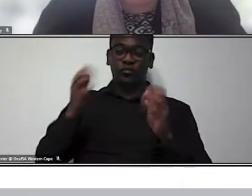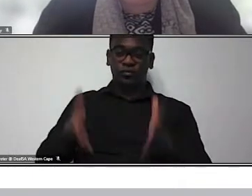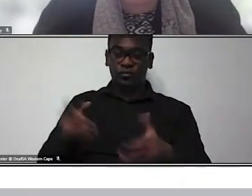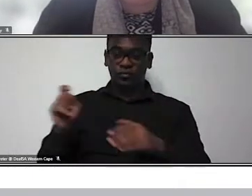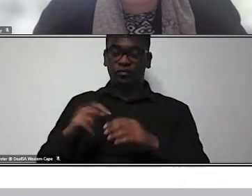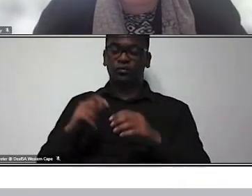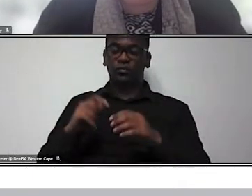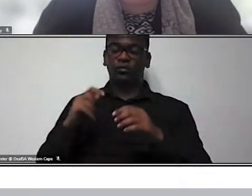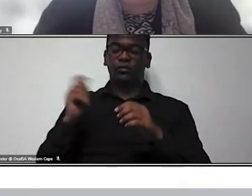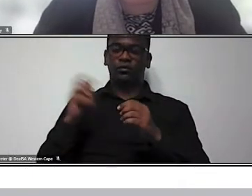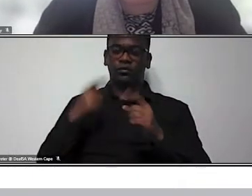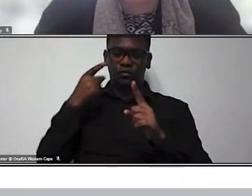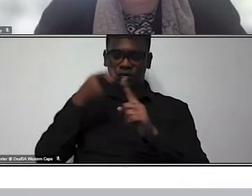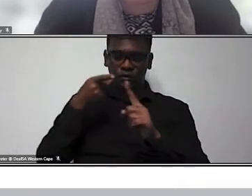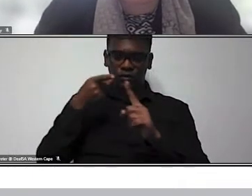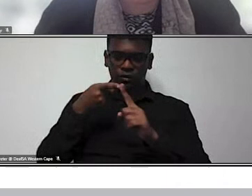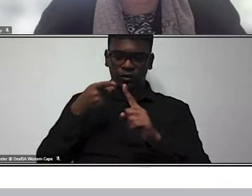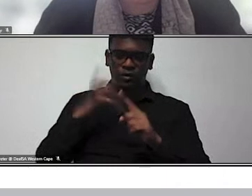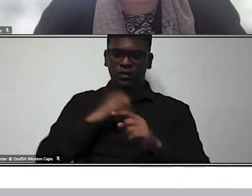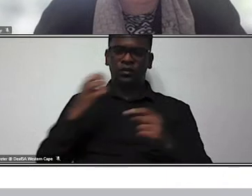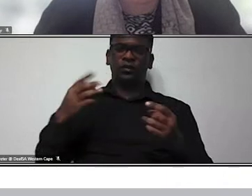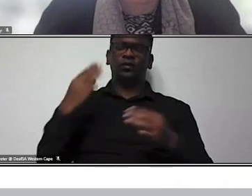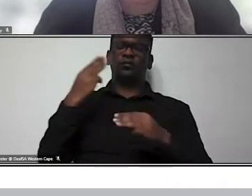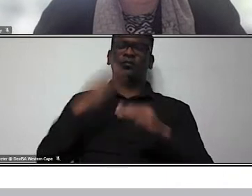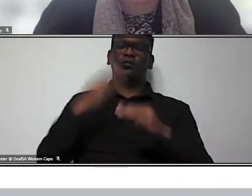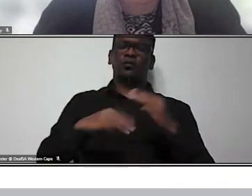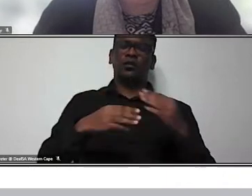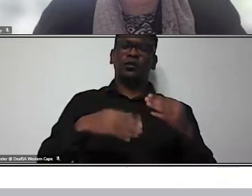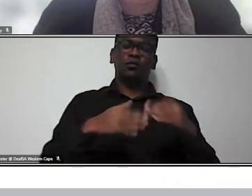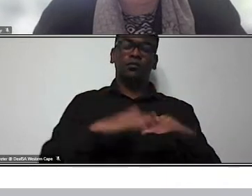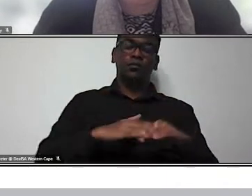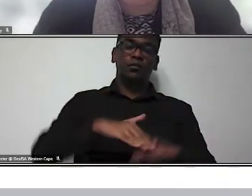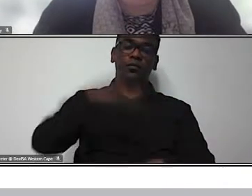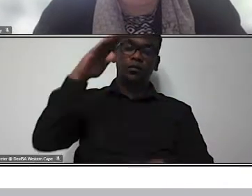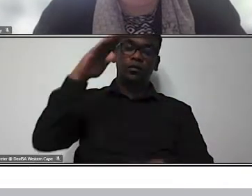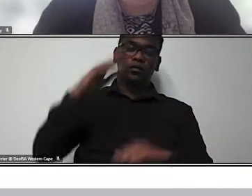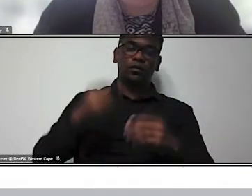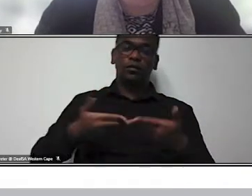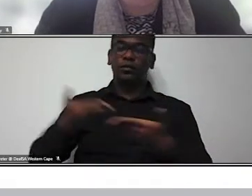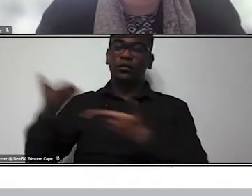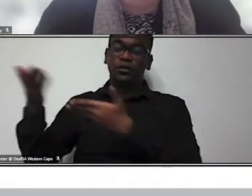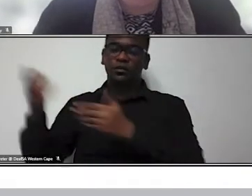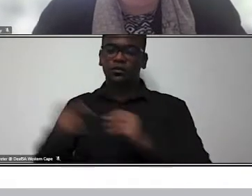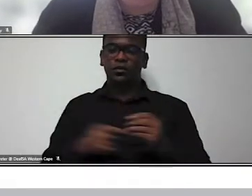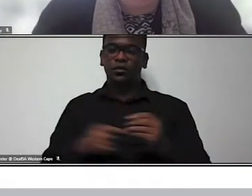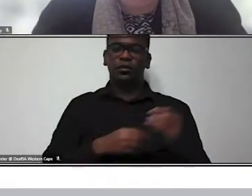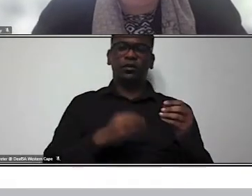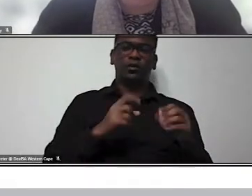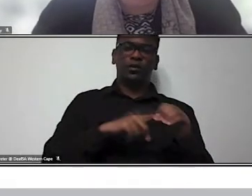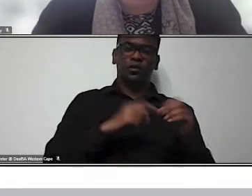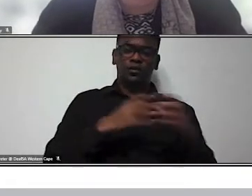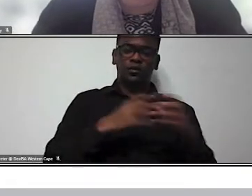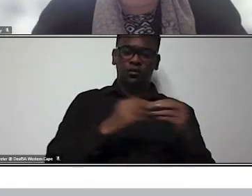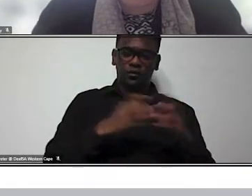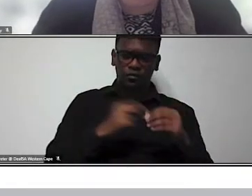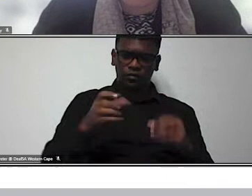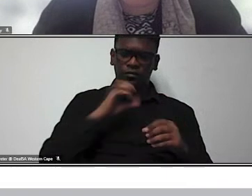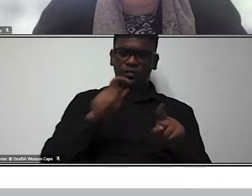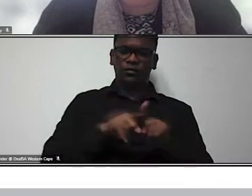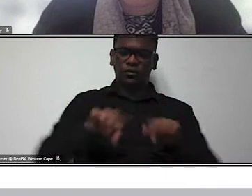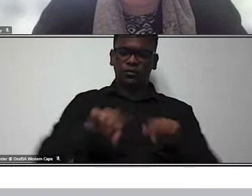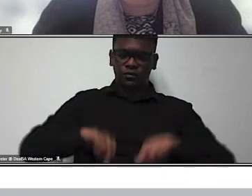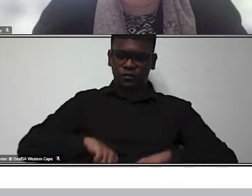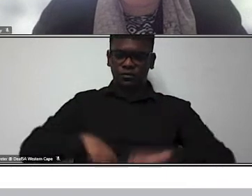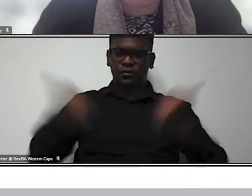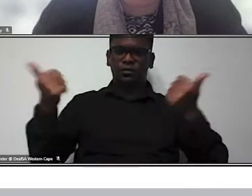you produce more export quality fruit, but you also have excellent quality fruit, which you then, as a